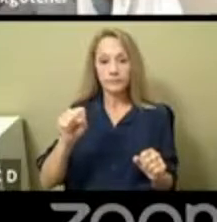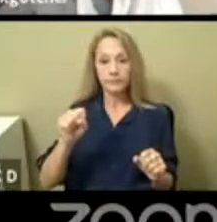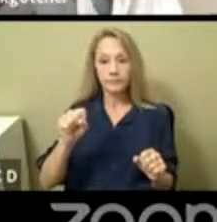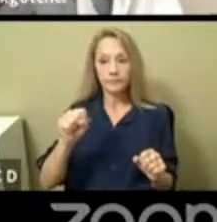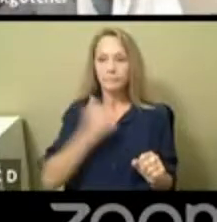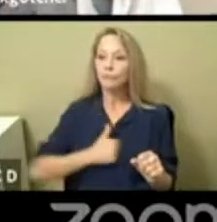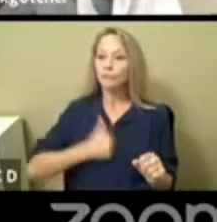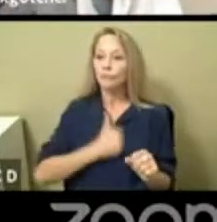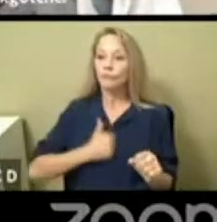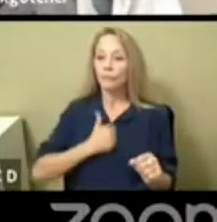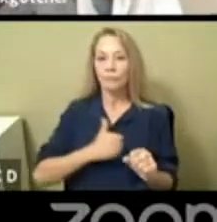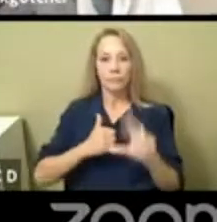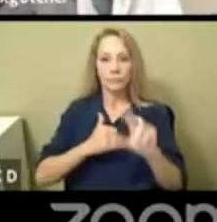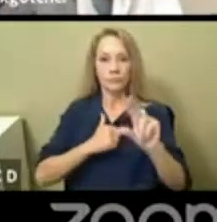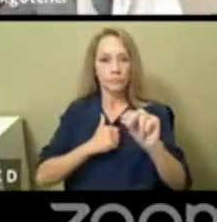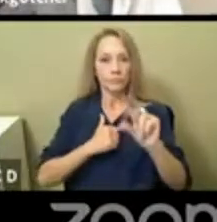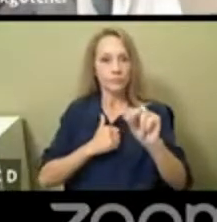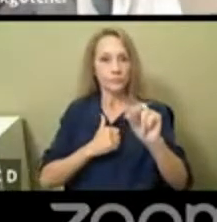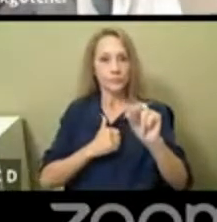Sorry, no.